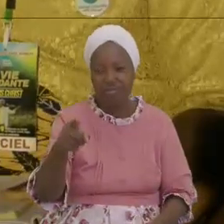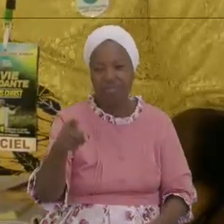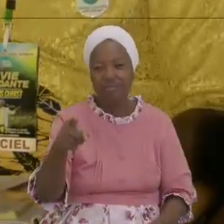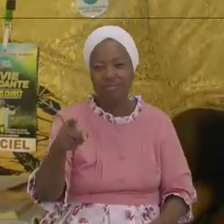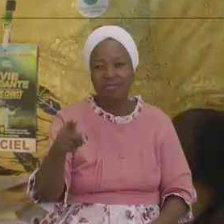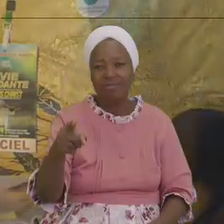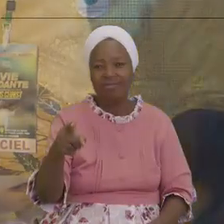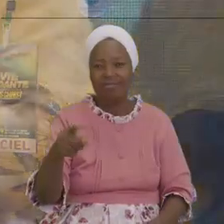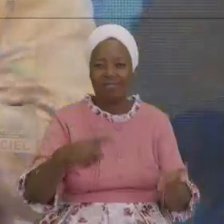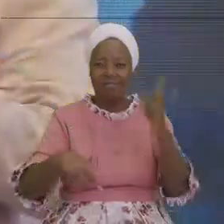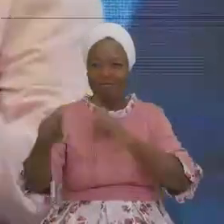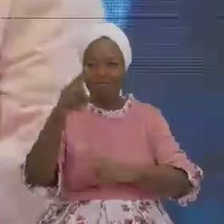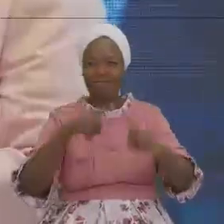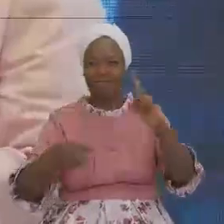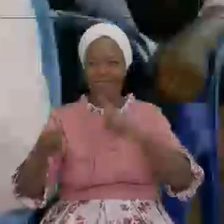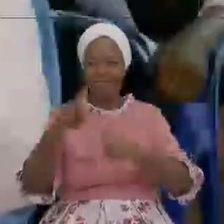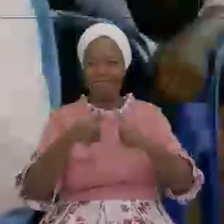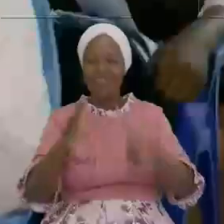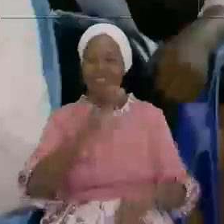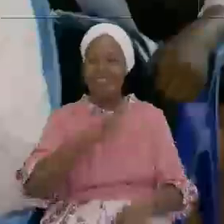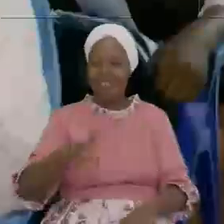Say, Christ came for me.